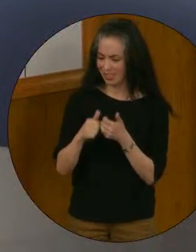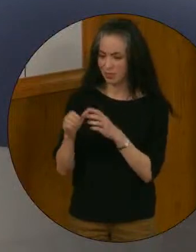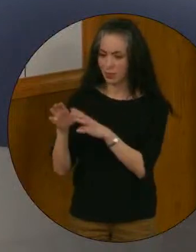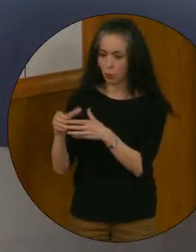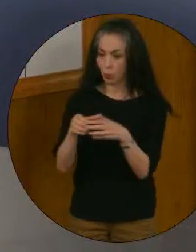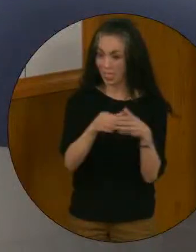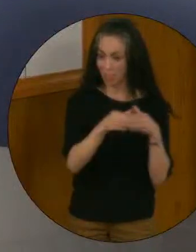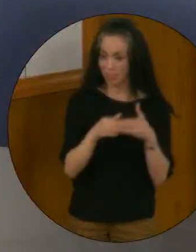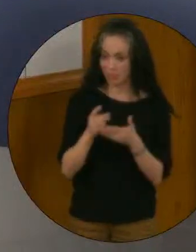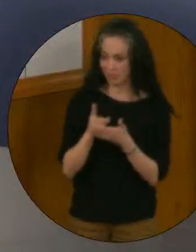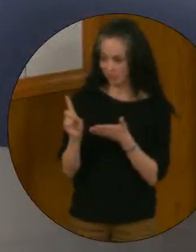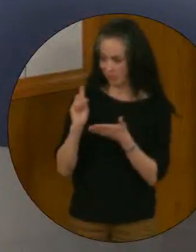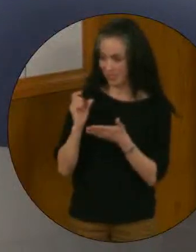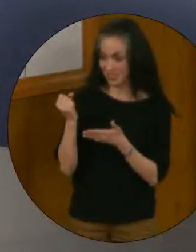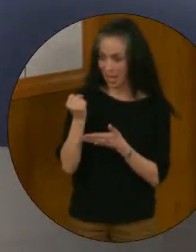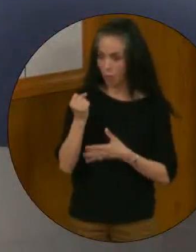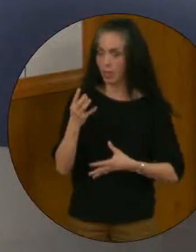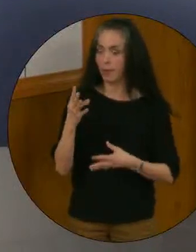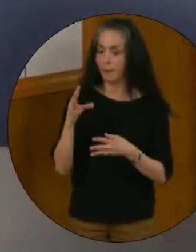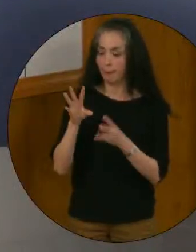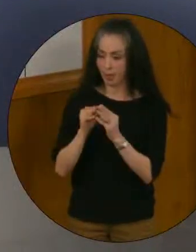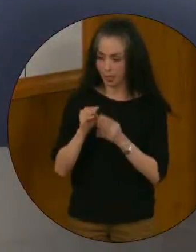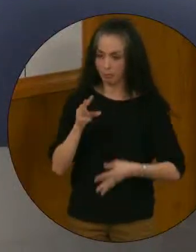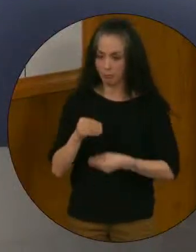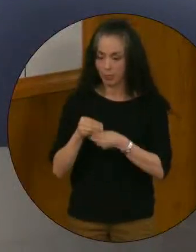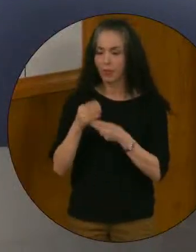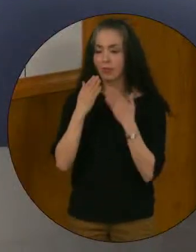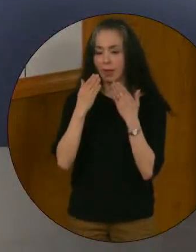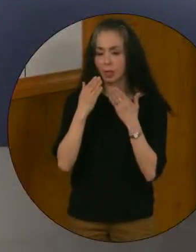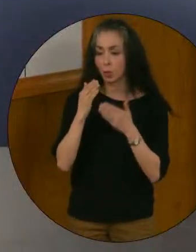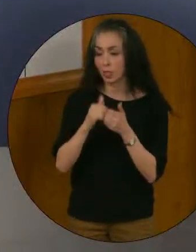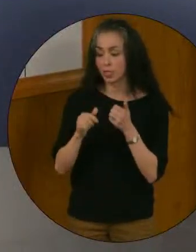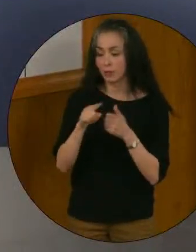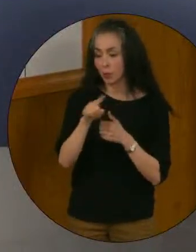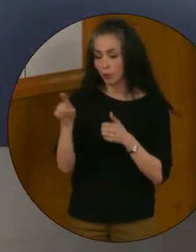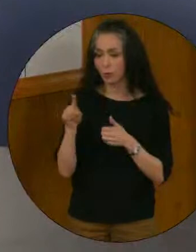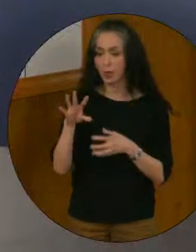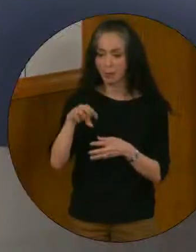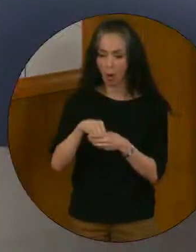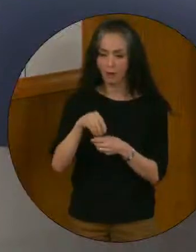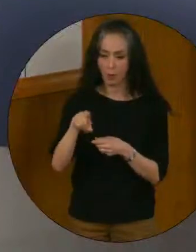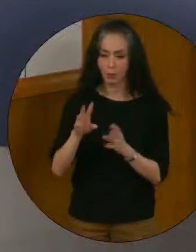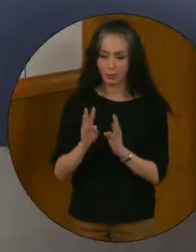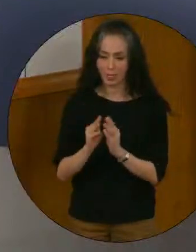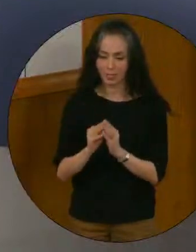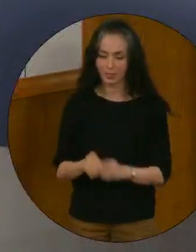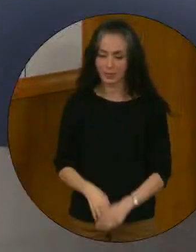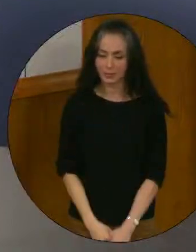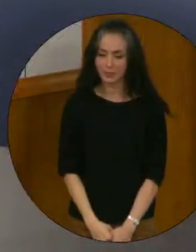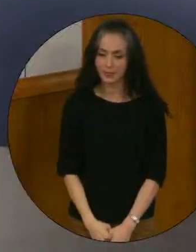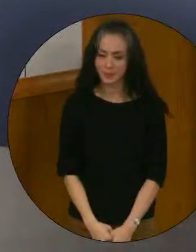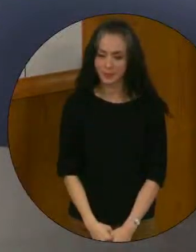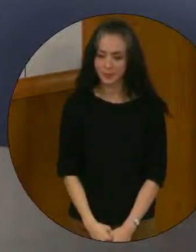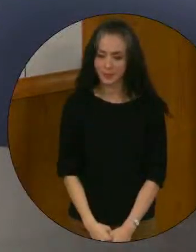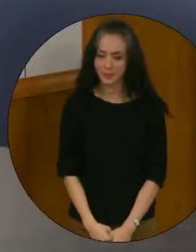to a Saturday meeting. I want to thank each of you for being part of these meetings.